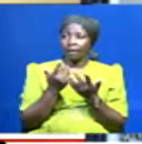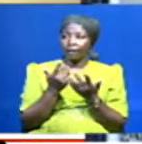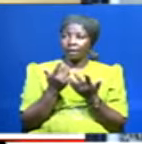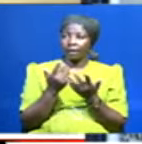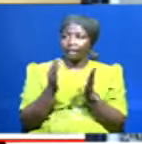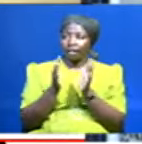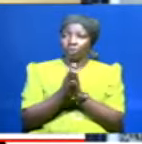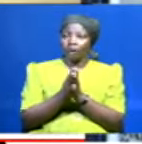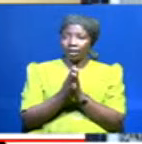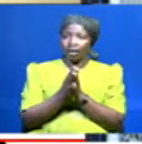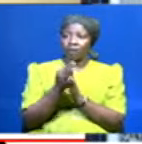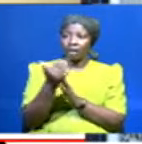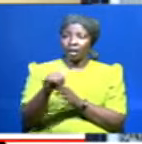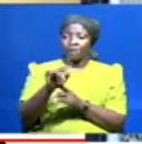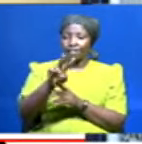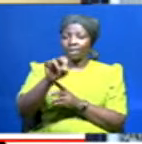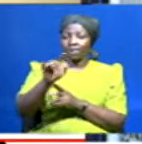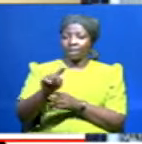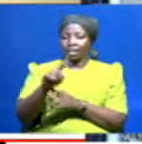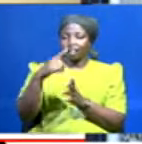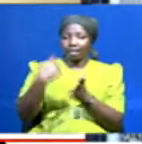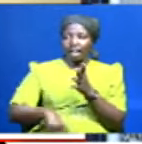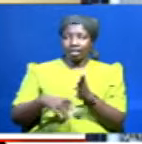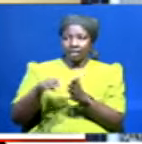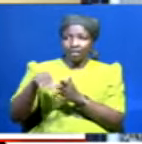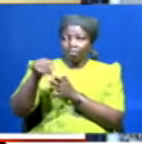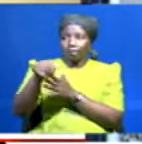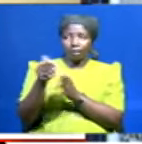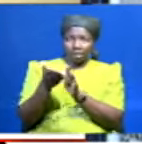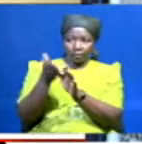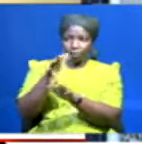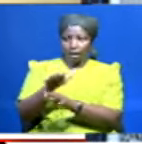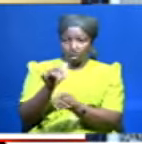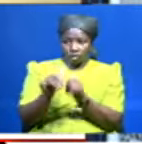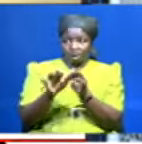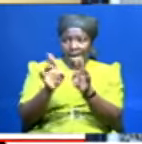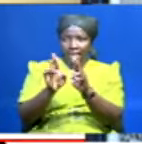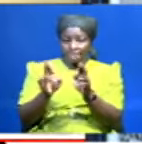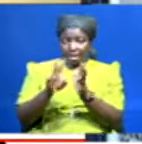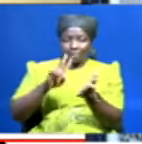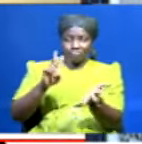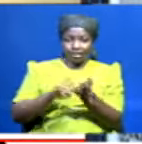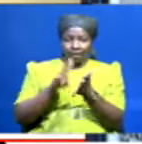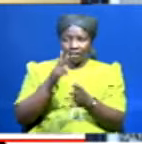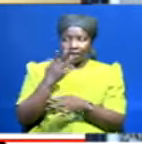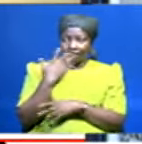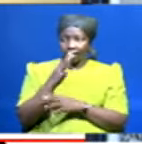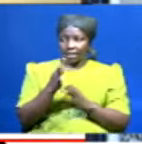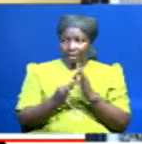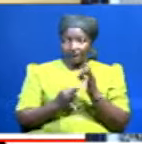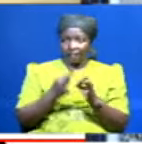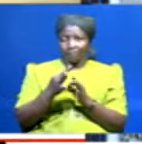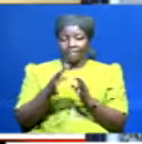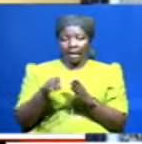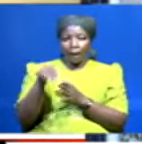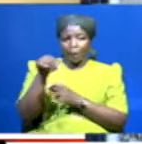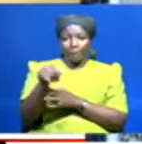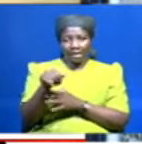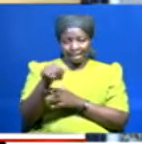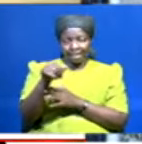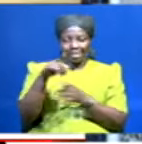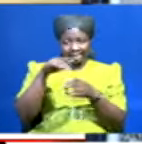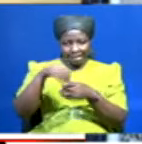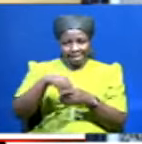VAT tax returns that are due and verified, if they are not paid within